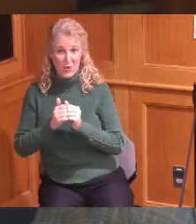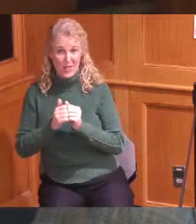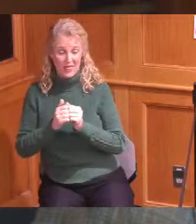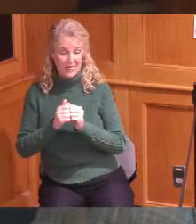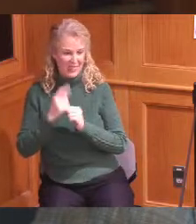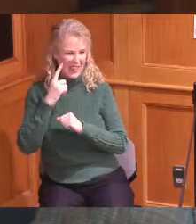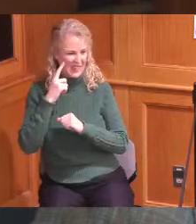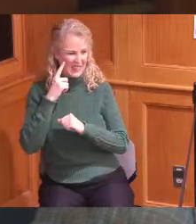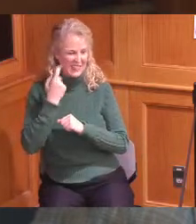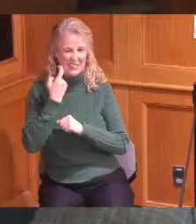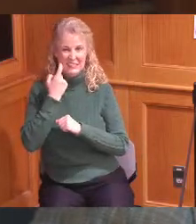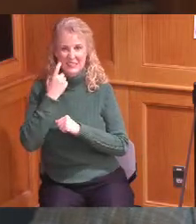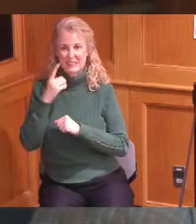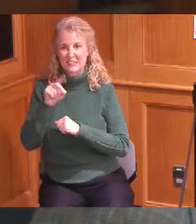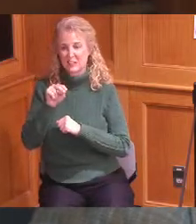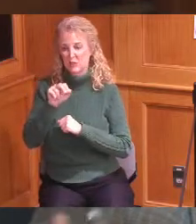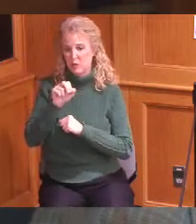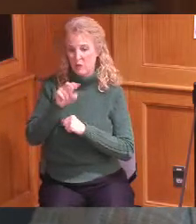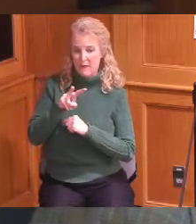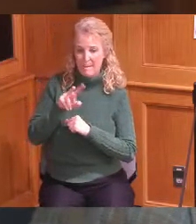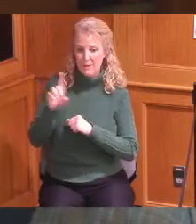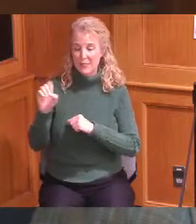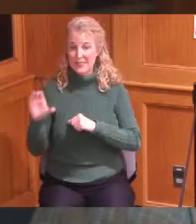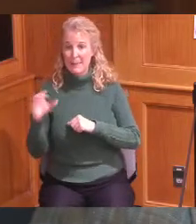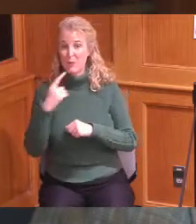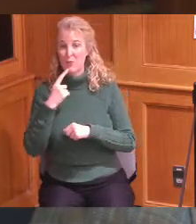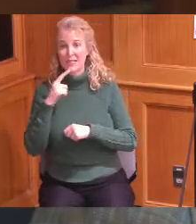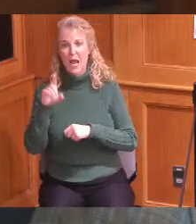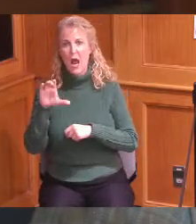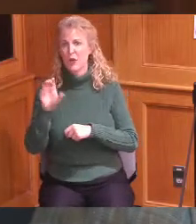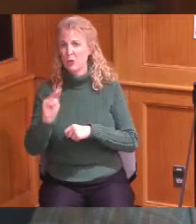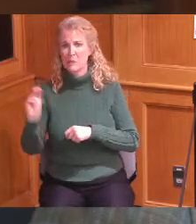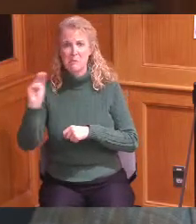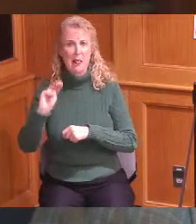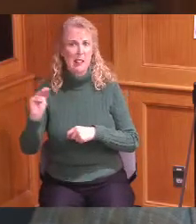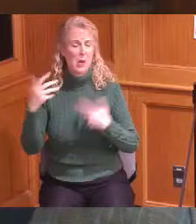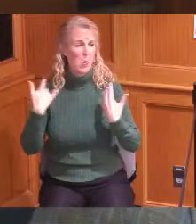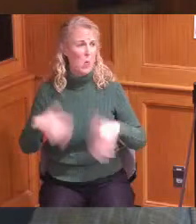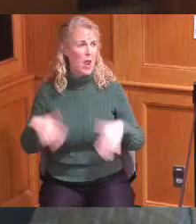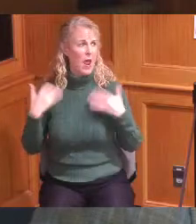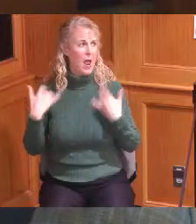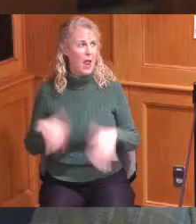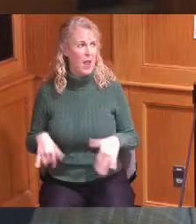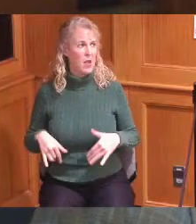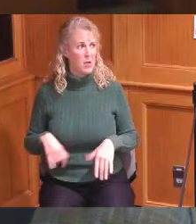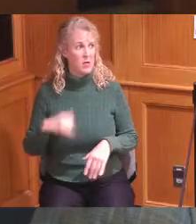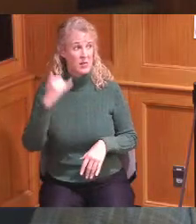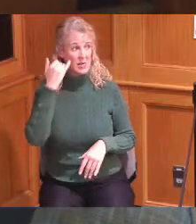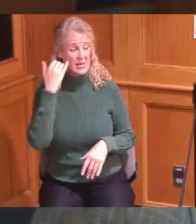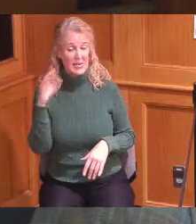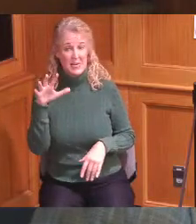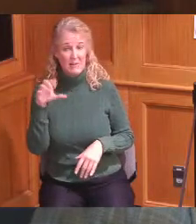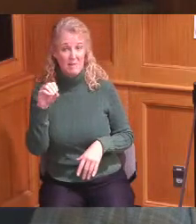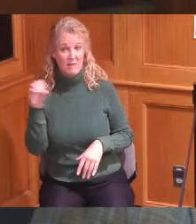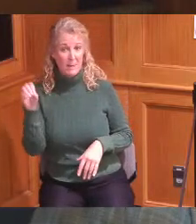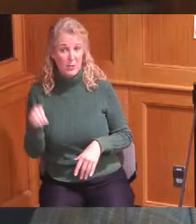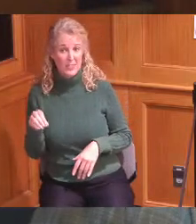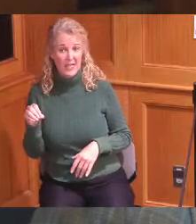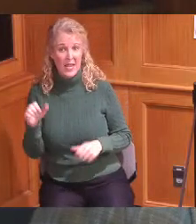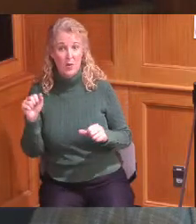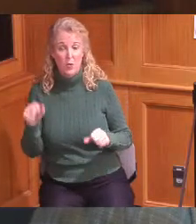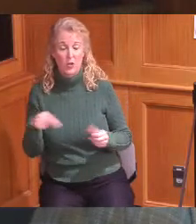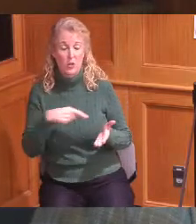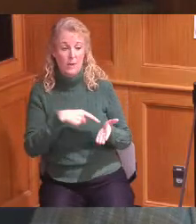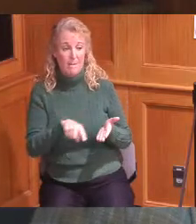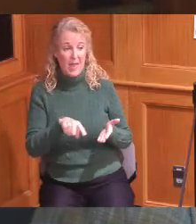around the November mark, we were saying we got $100 million, and I thought said if we took out 50%, we could pay for